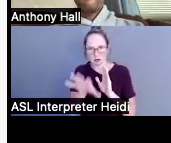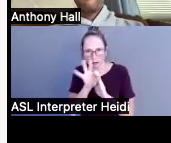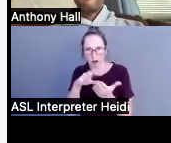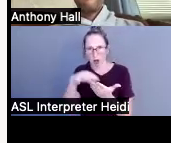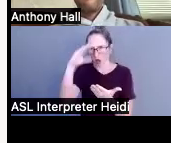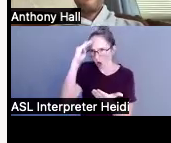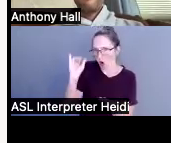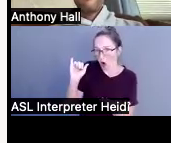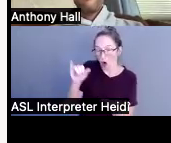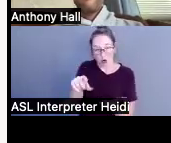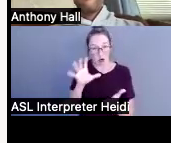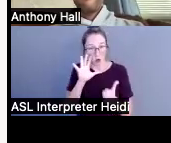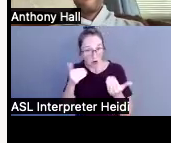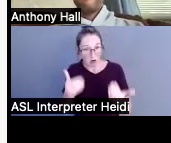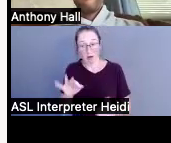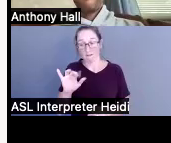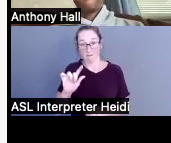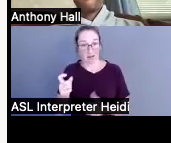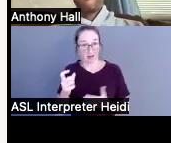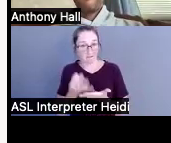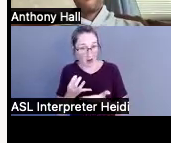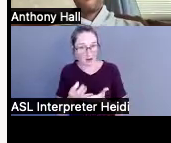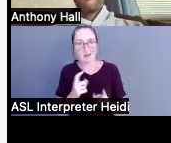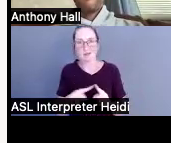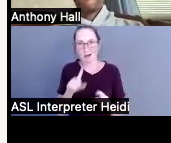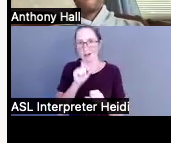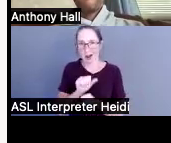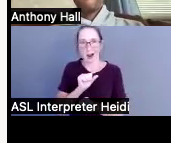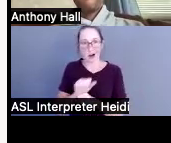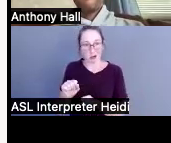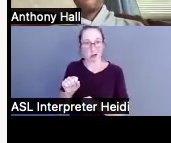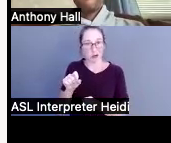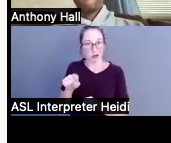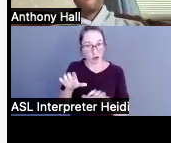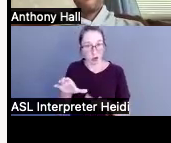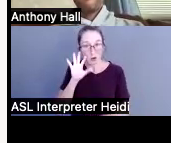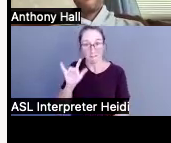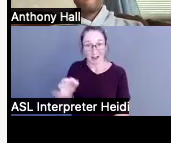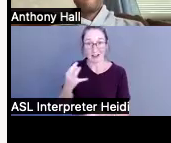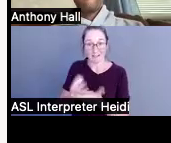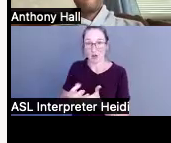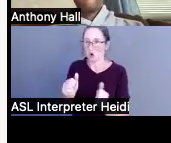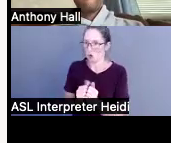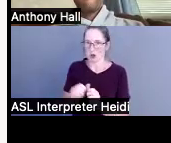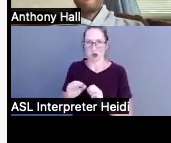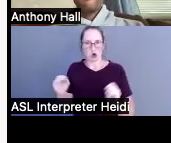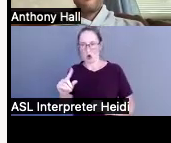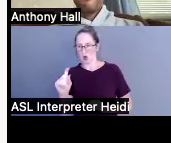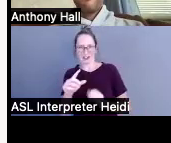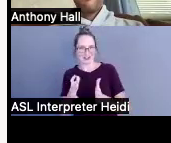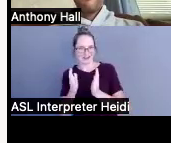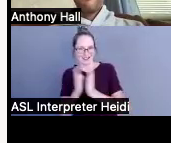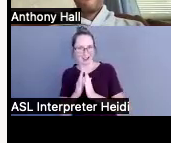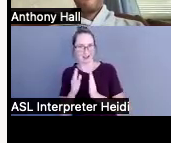not only were you going to do flex funding, but that you were going to do flex funding with no questions asked of